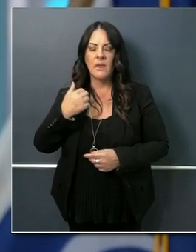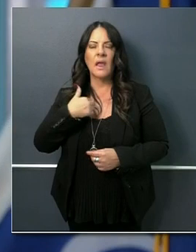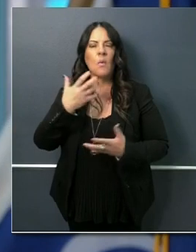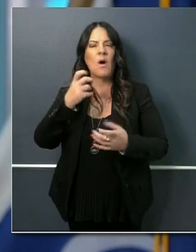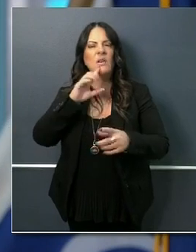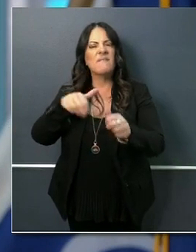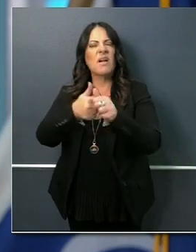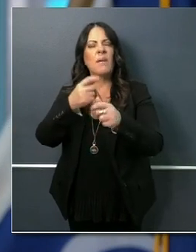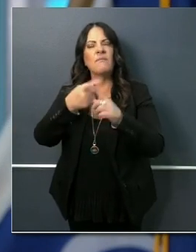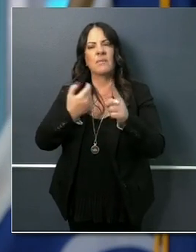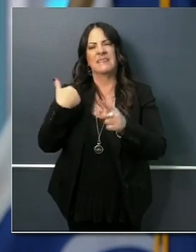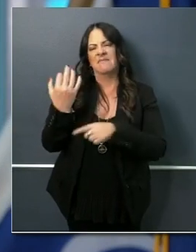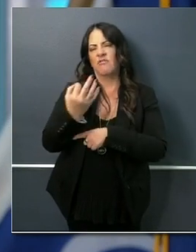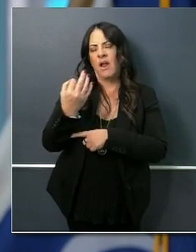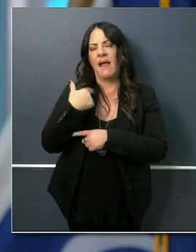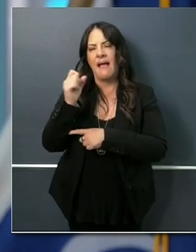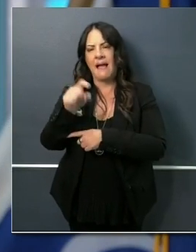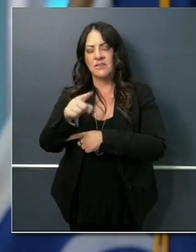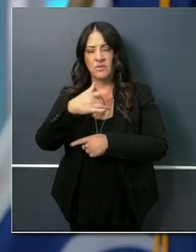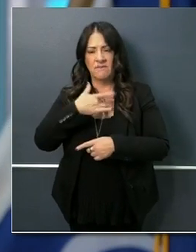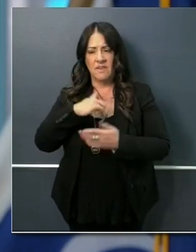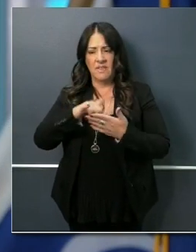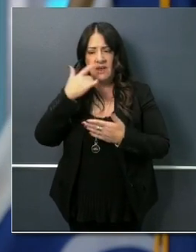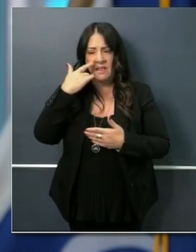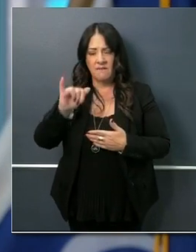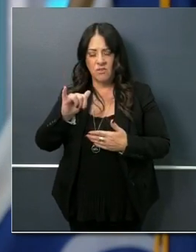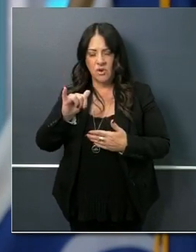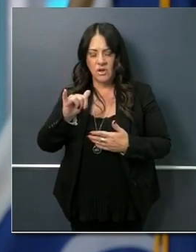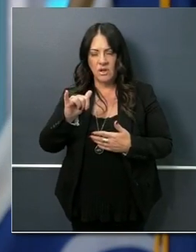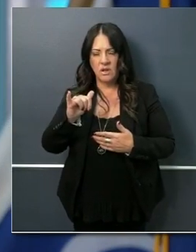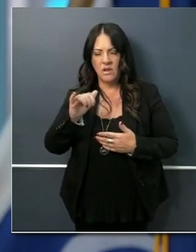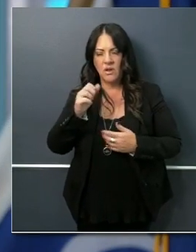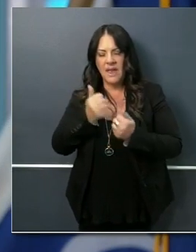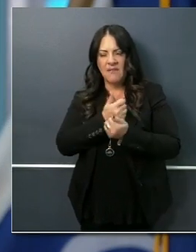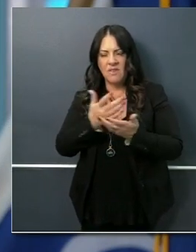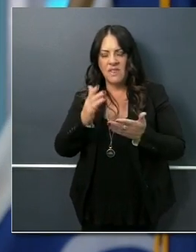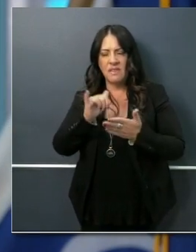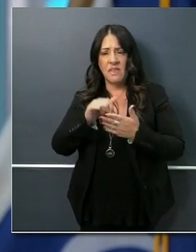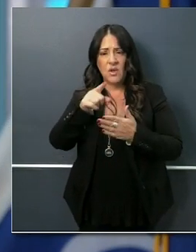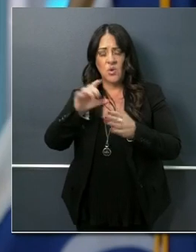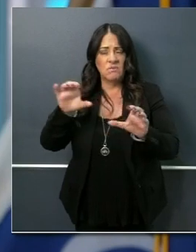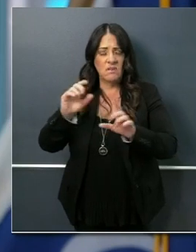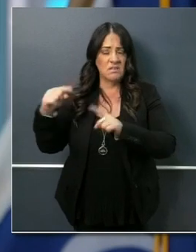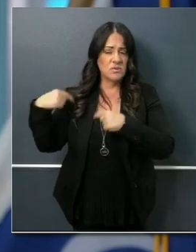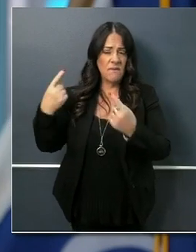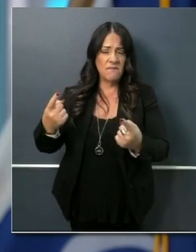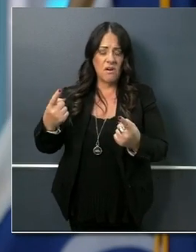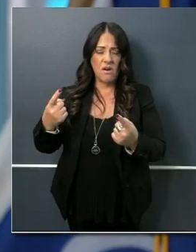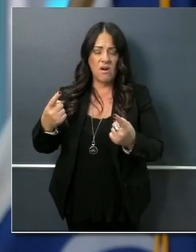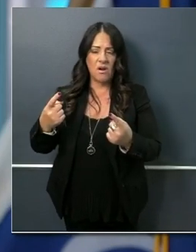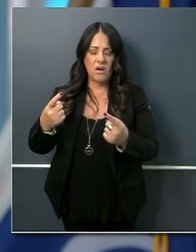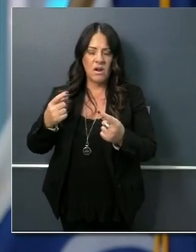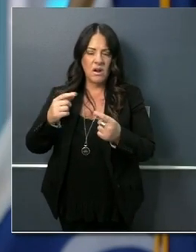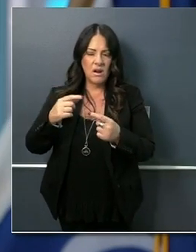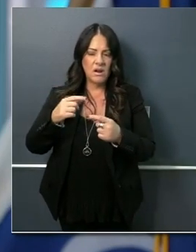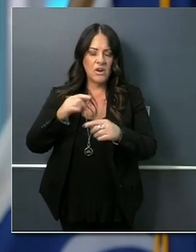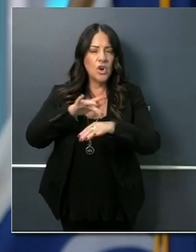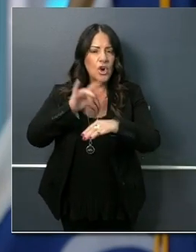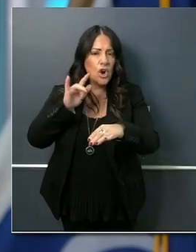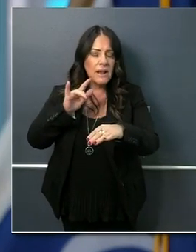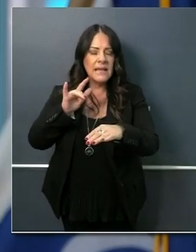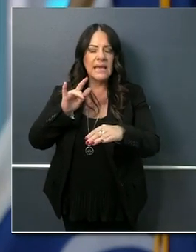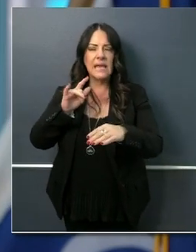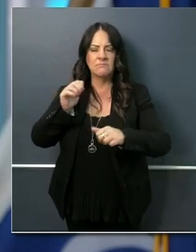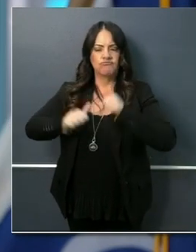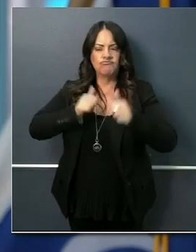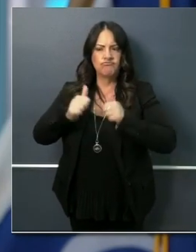that California could have achieved the gains that you're seeing that it has made so far without that early and aggressive action